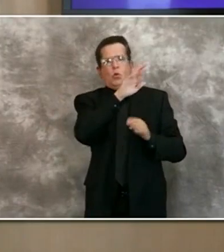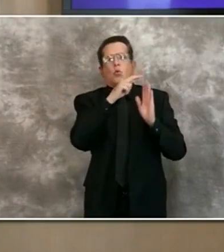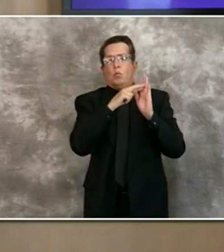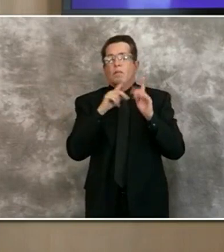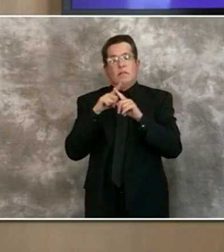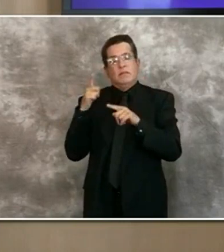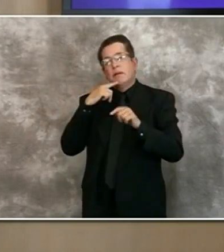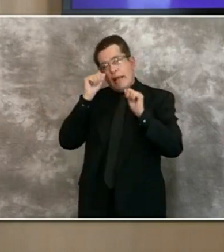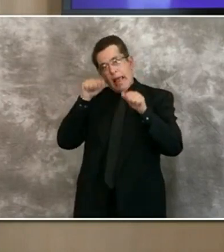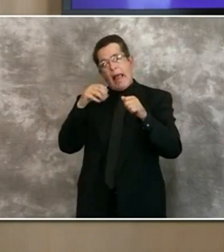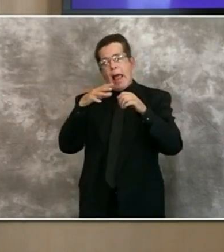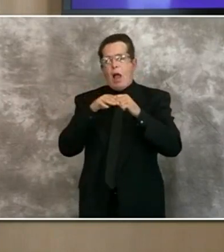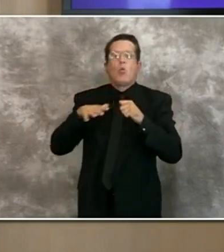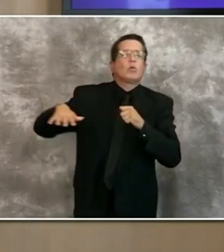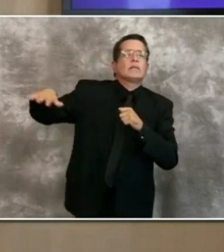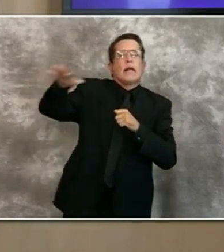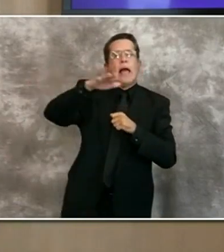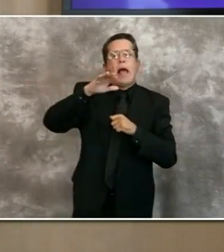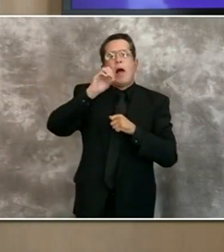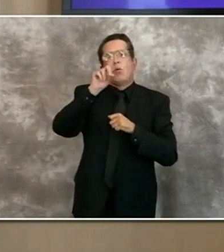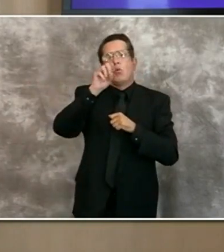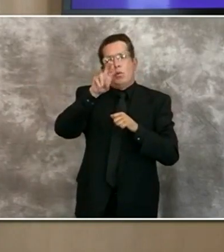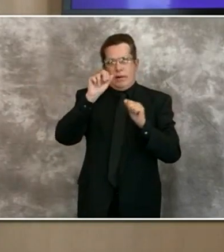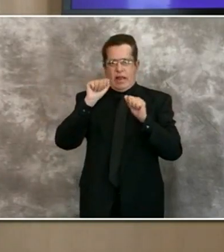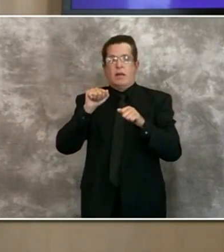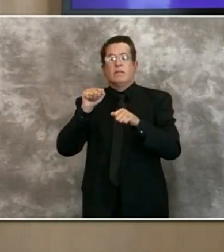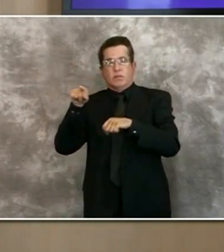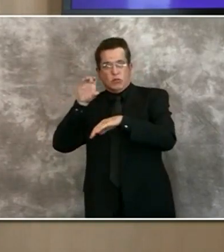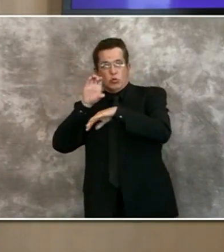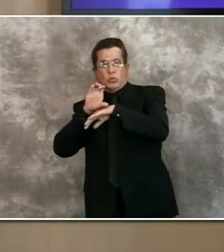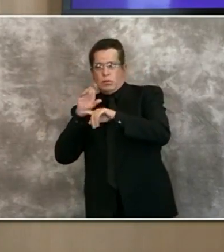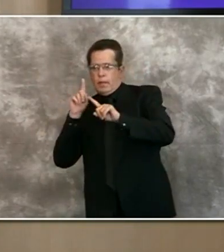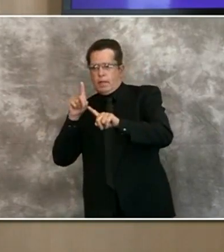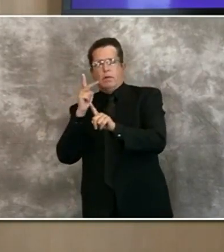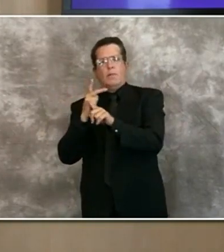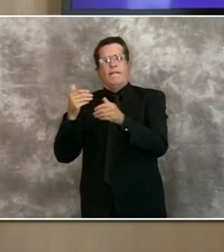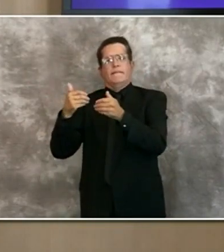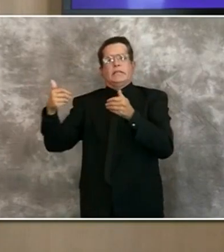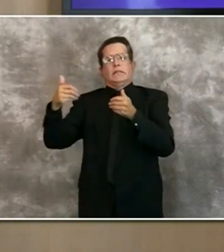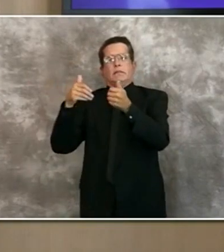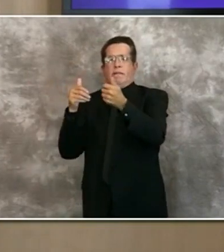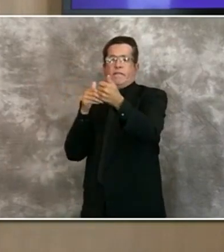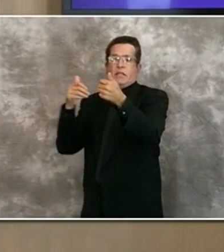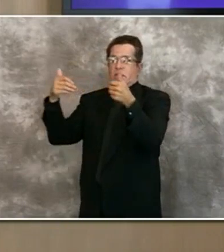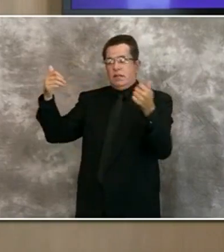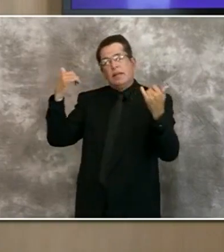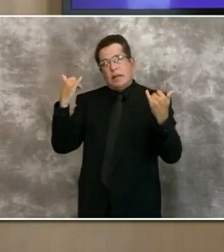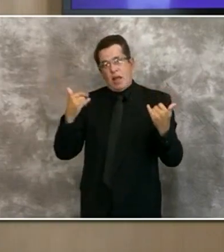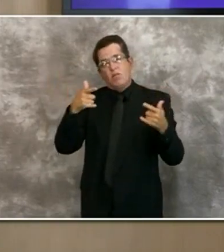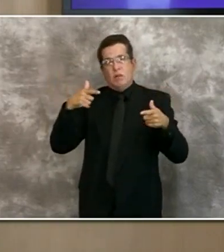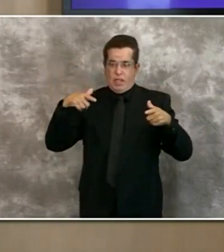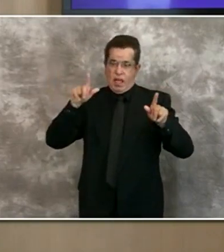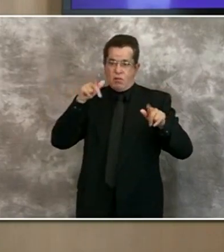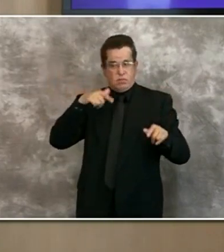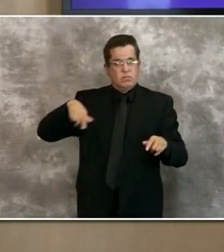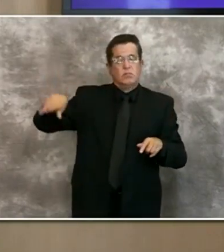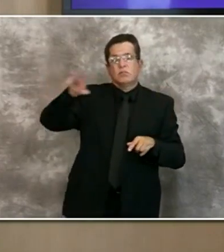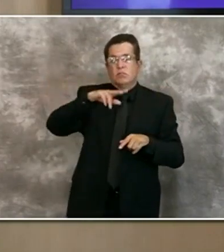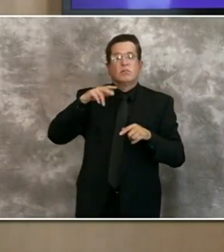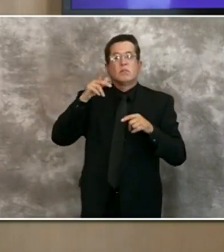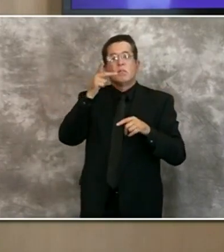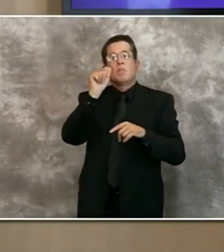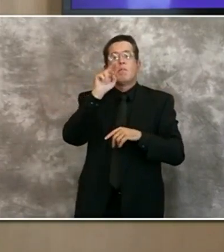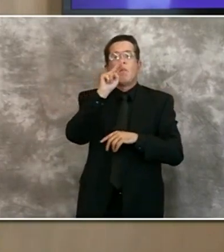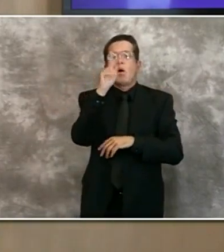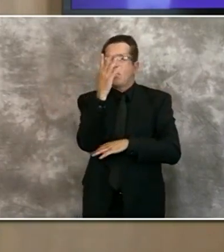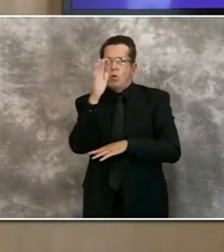occur, provided that they can maintain physical distancing between individuals. And so they're allowing whatever the natural surroundings allow for,